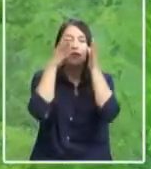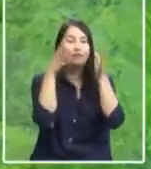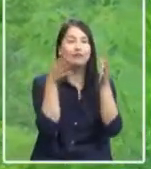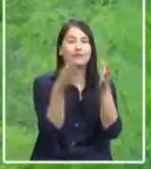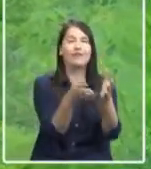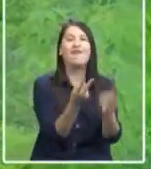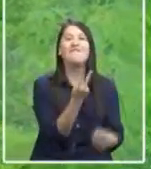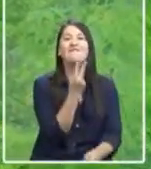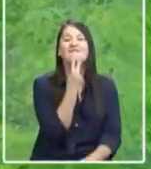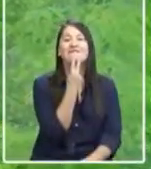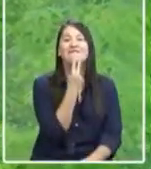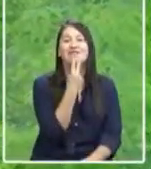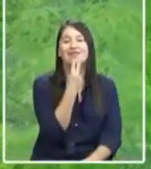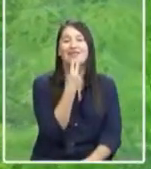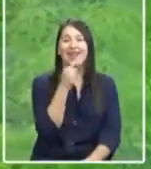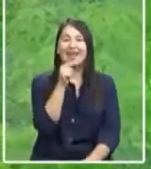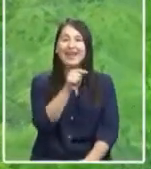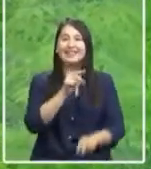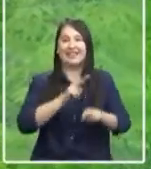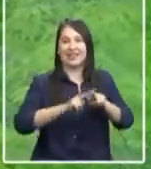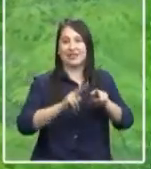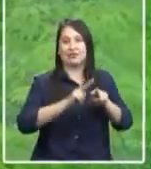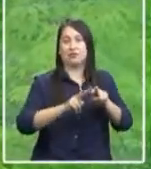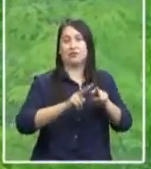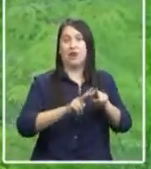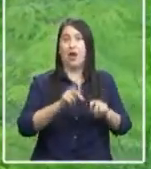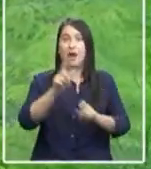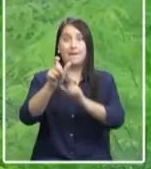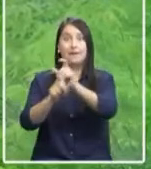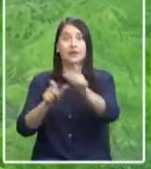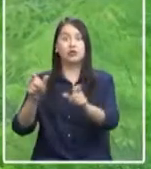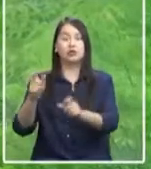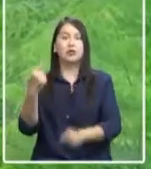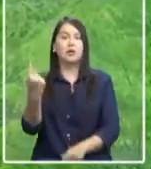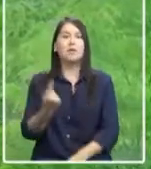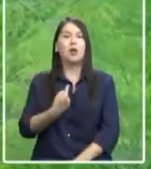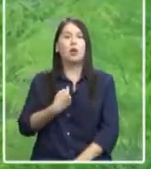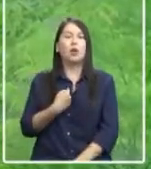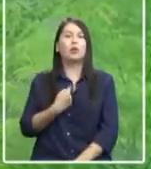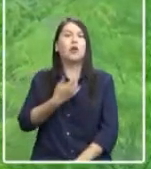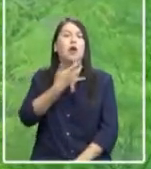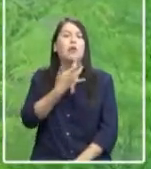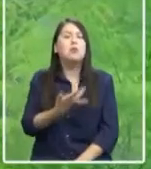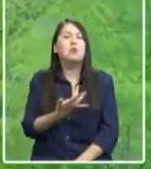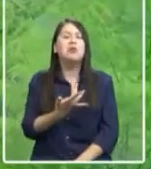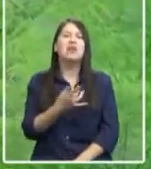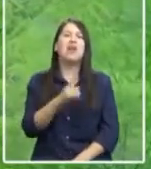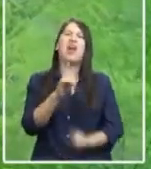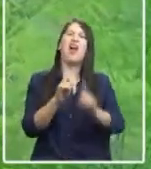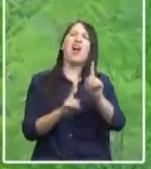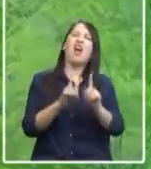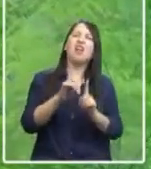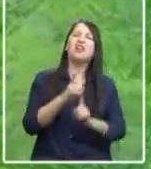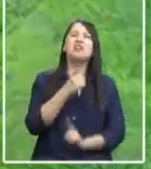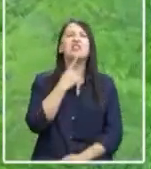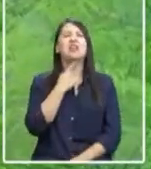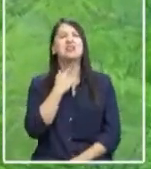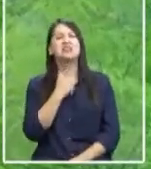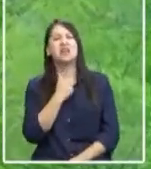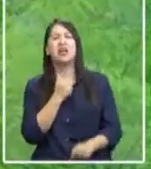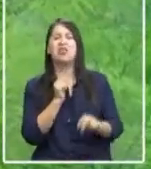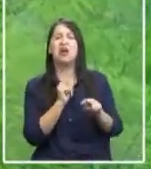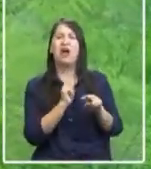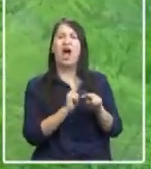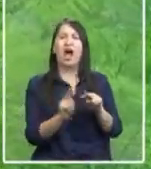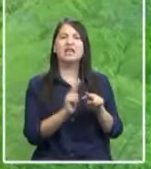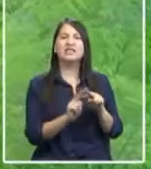And people ask me, why should anybody be interested to do business where they don't make money? Money making is